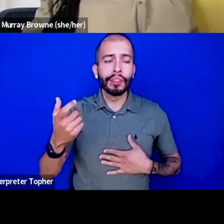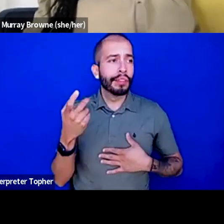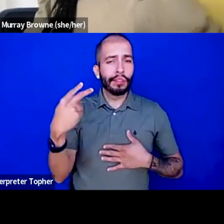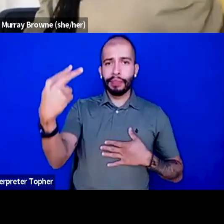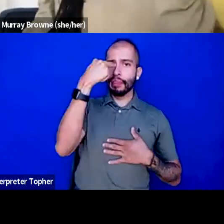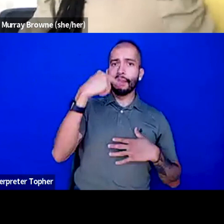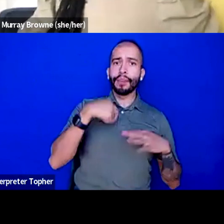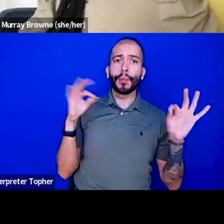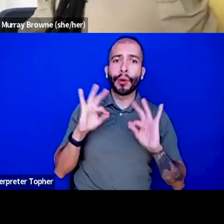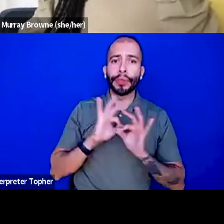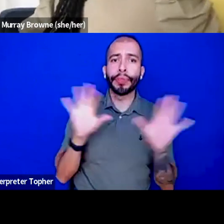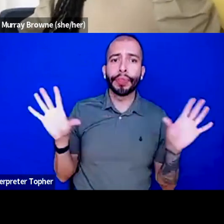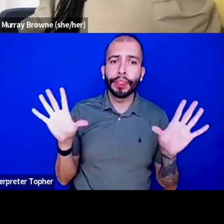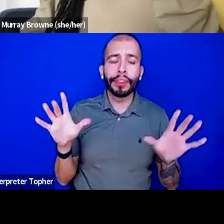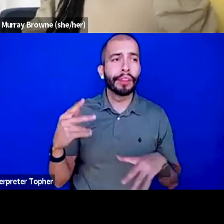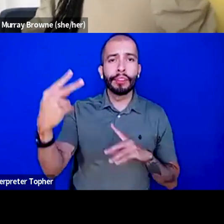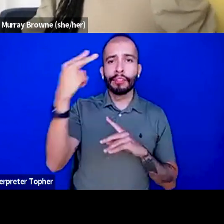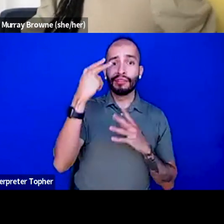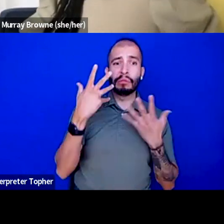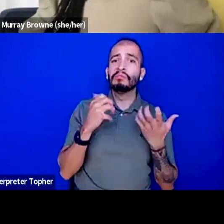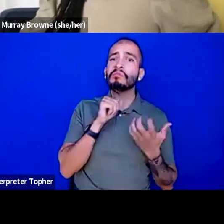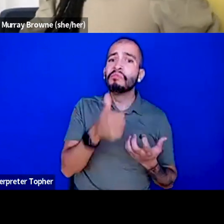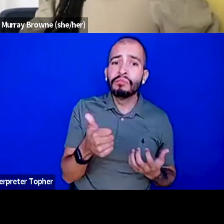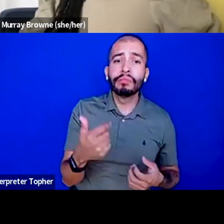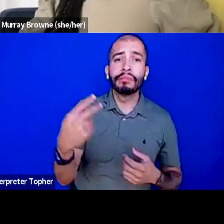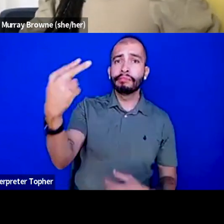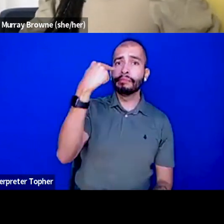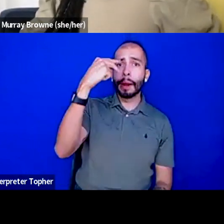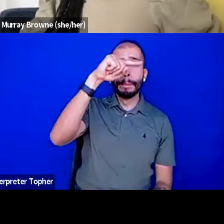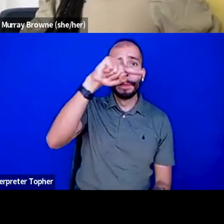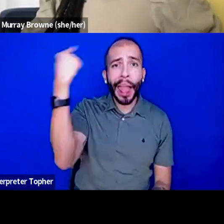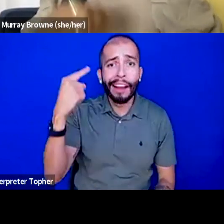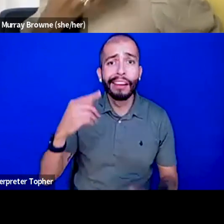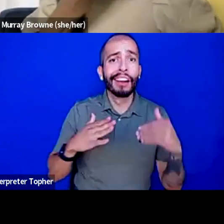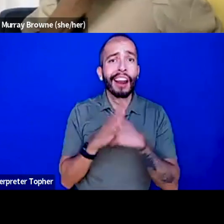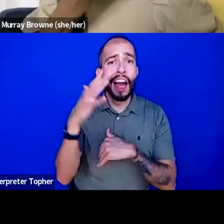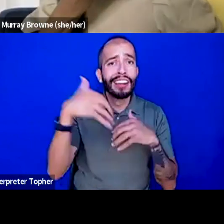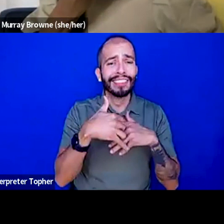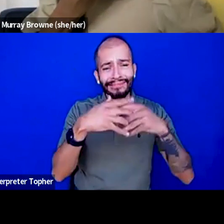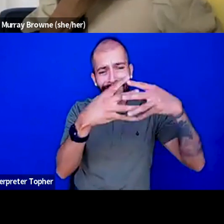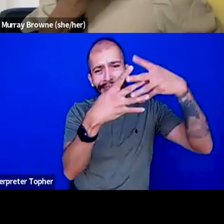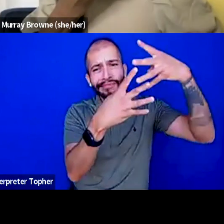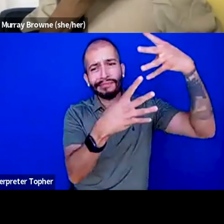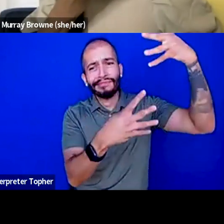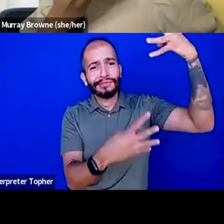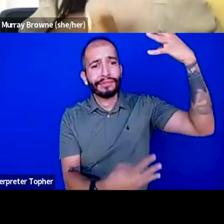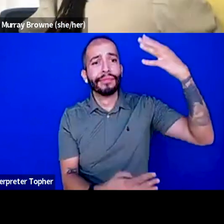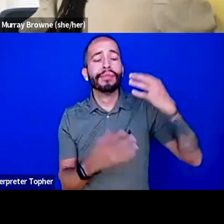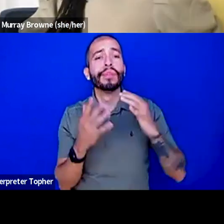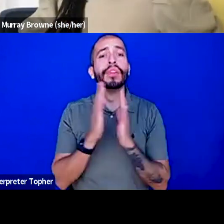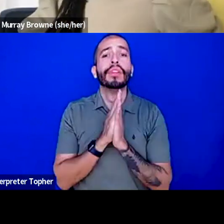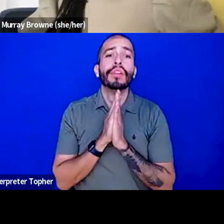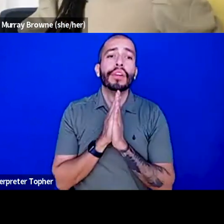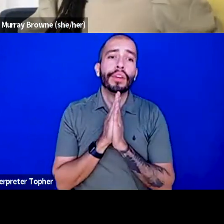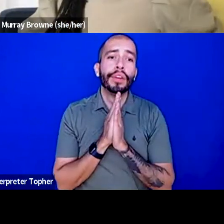But what I'll say is that the maintenance of perpetual inequity and domination, such as we have experienced on this stolen